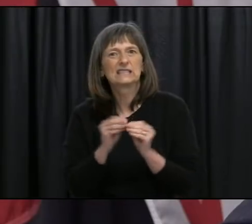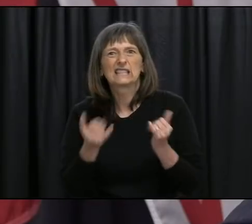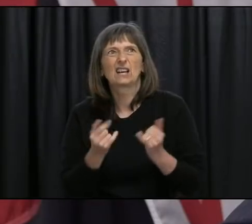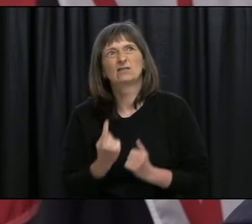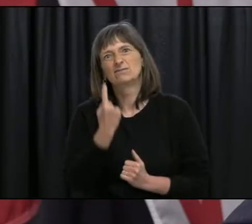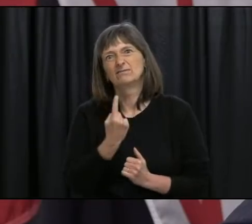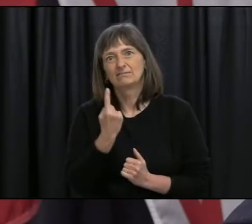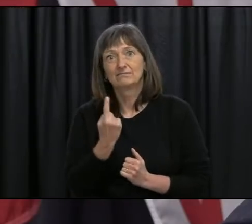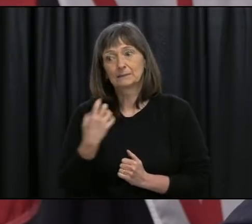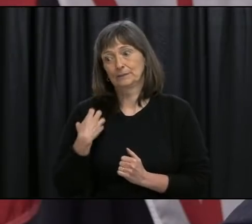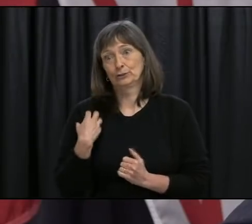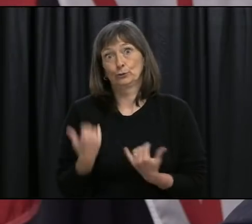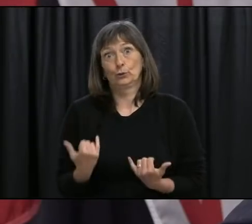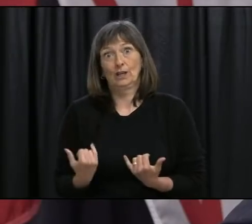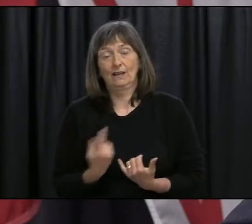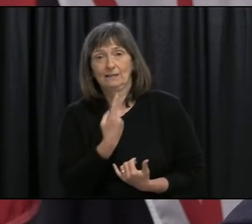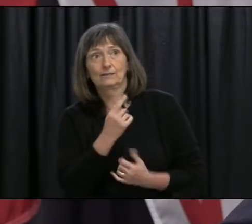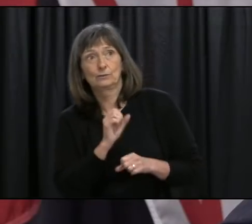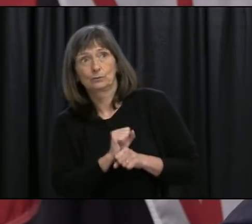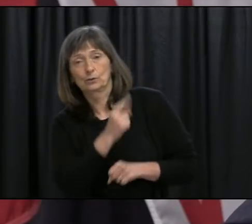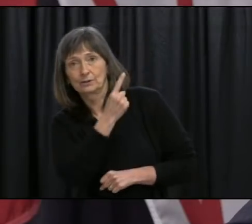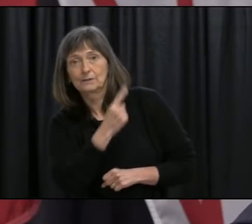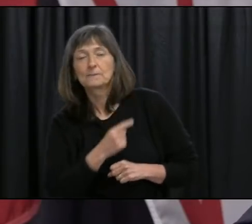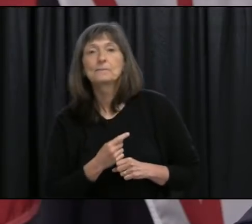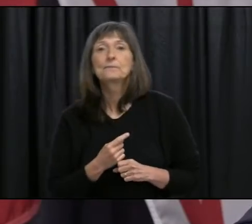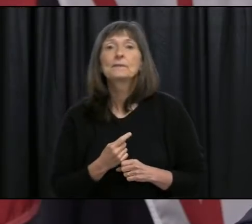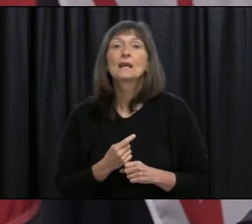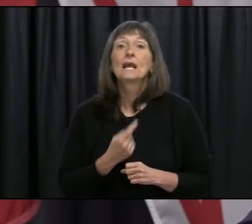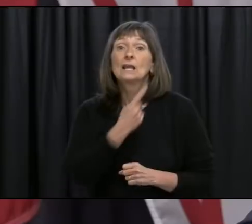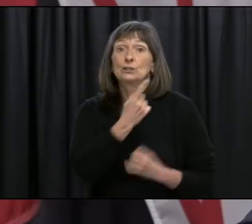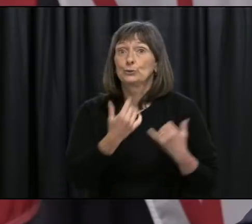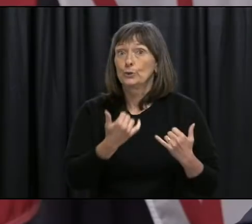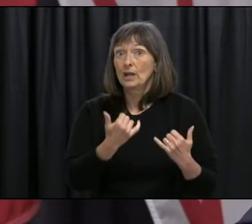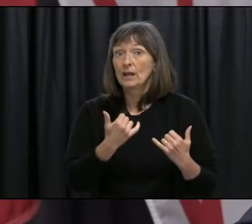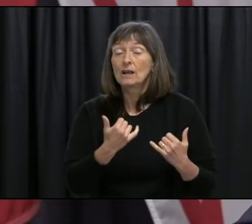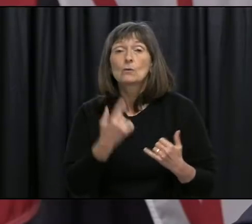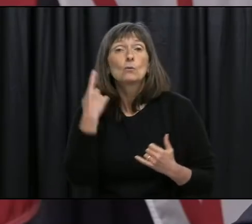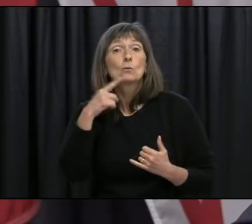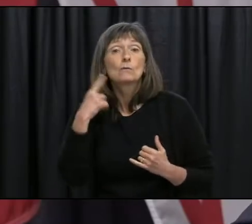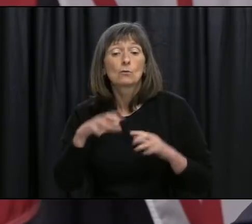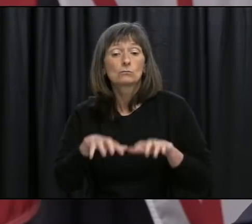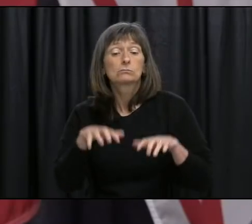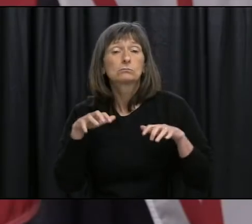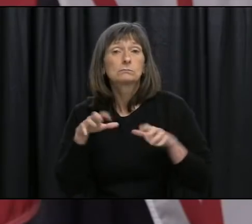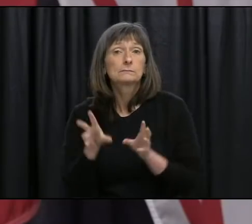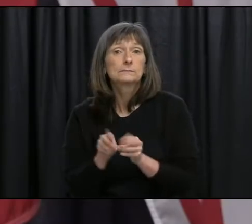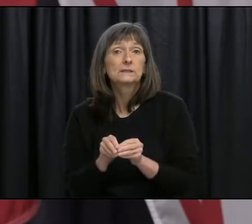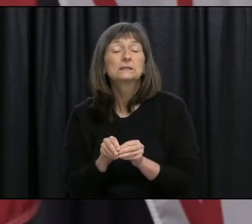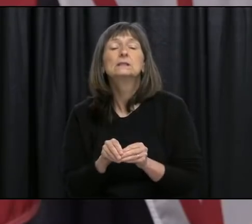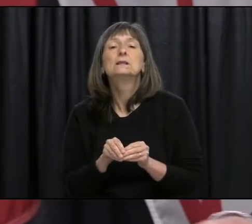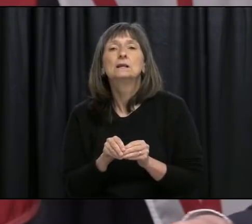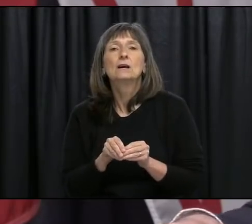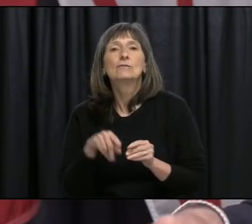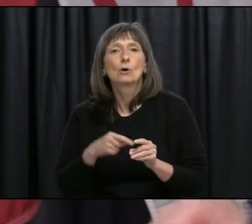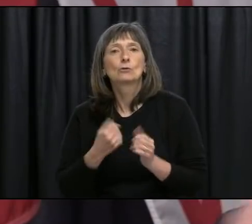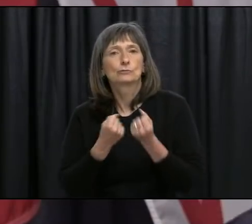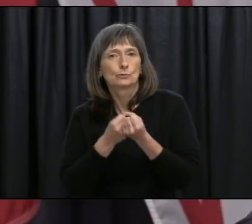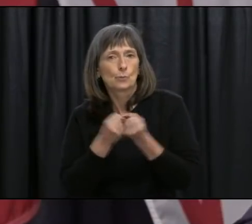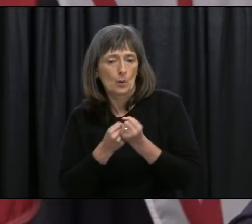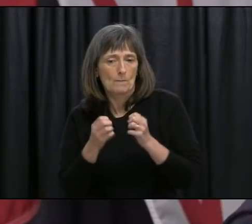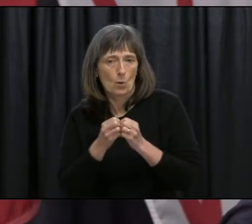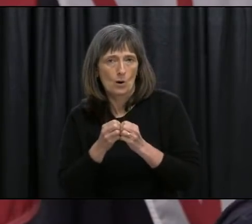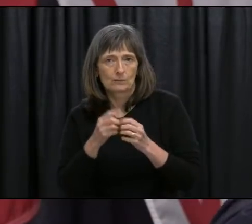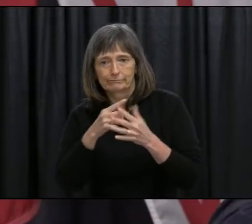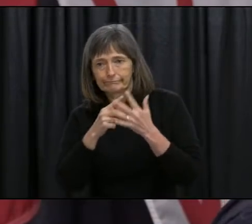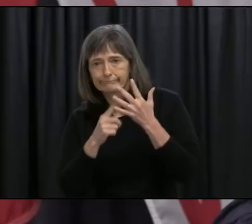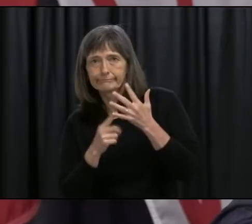the minister is today. And we're in there today to put further supports in place to work with you to move through this